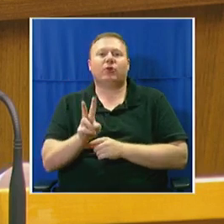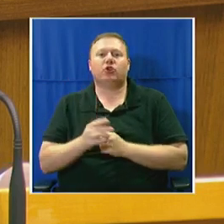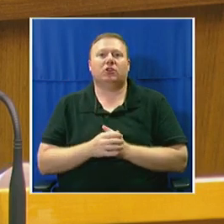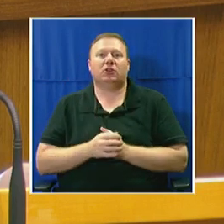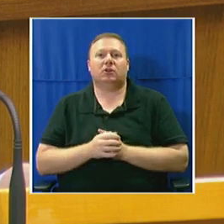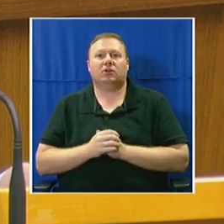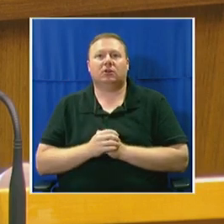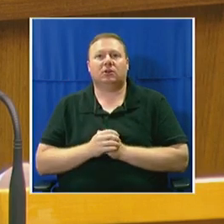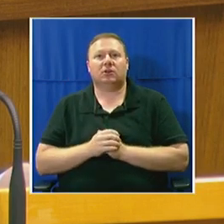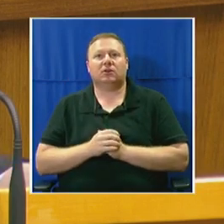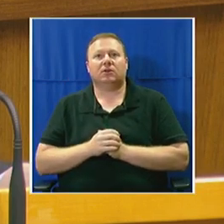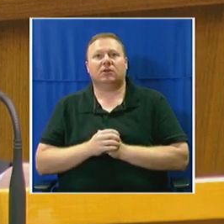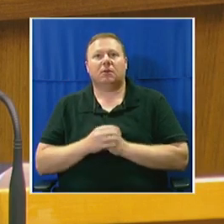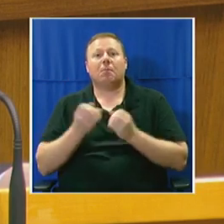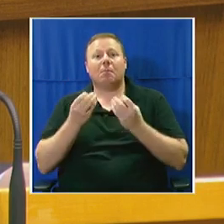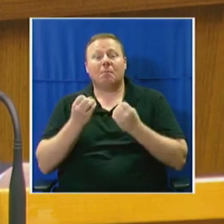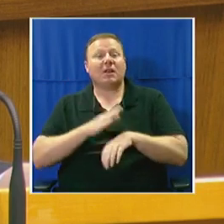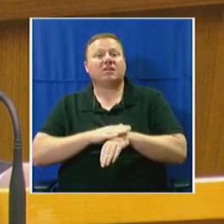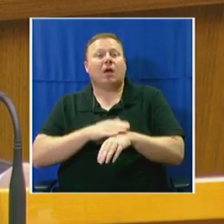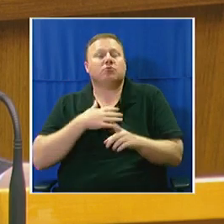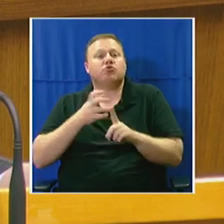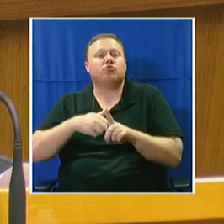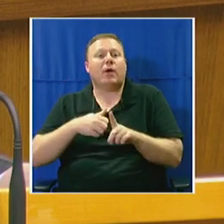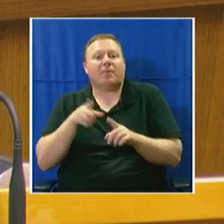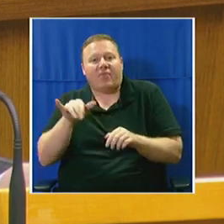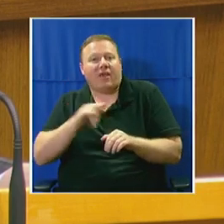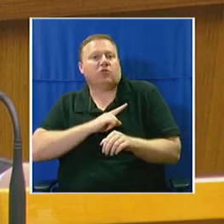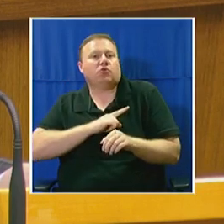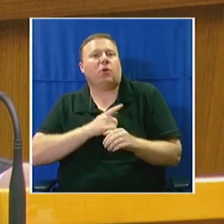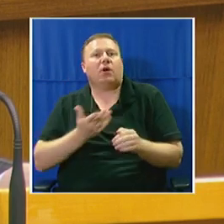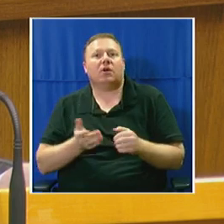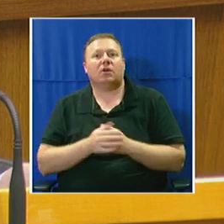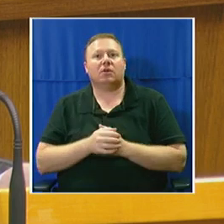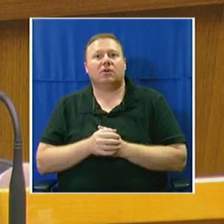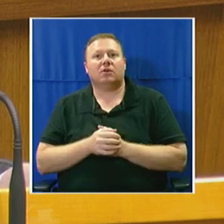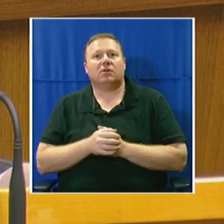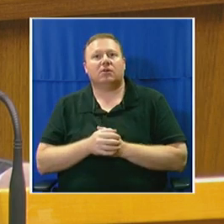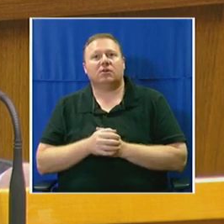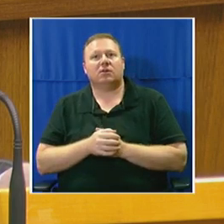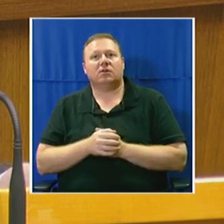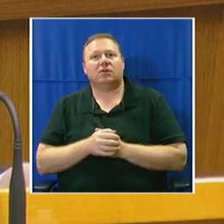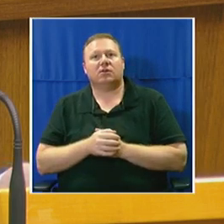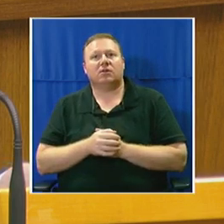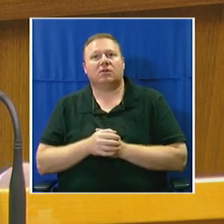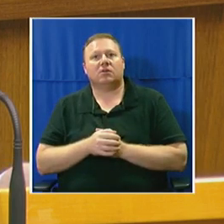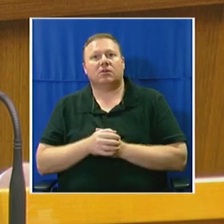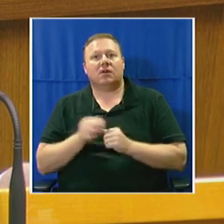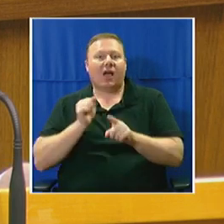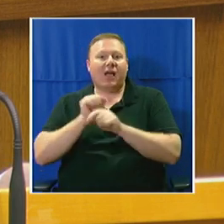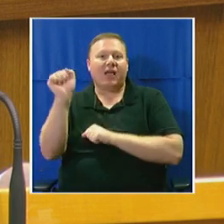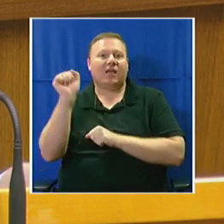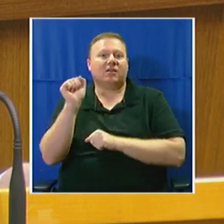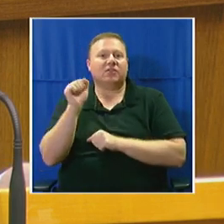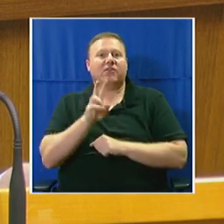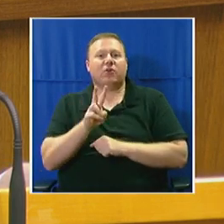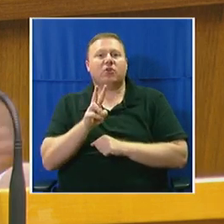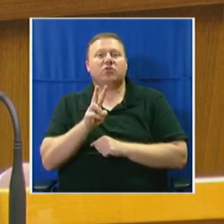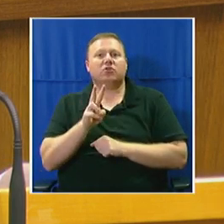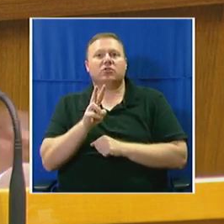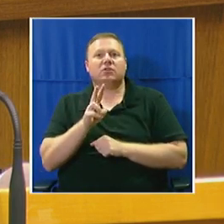and also possibly having HIV positive on the other hand virginity testing poses a threat of discrimination against girl